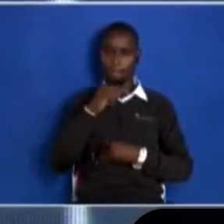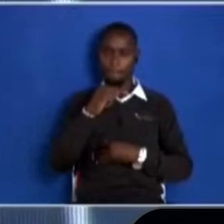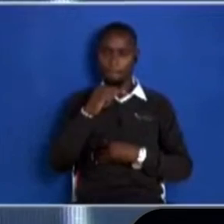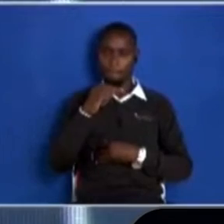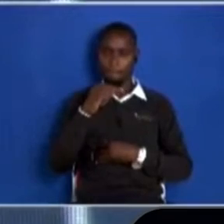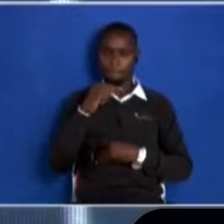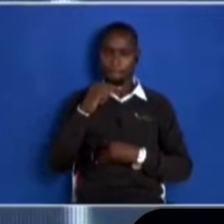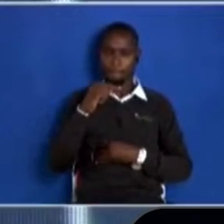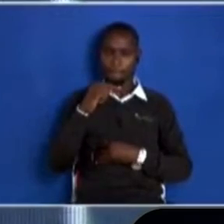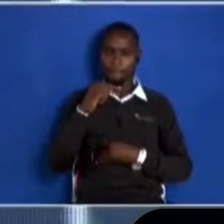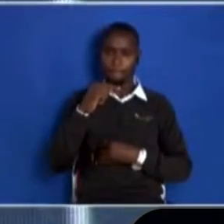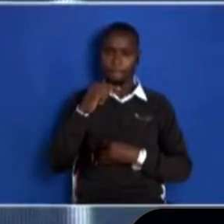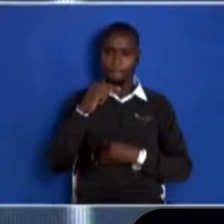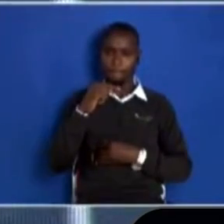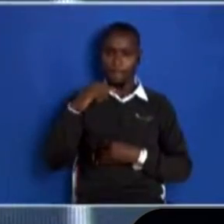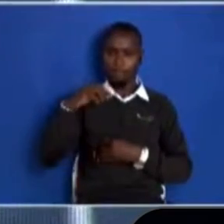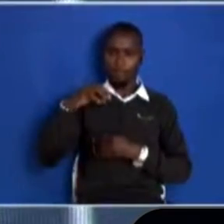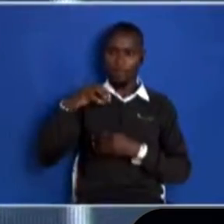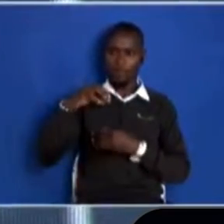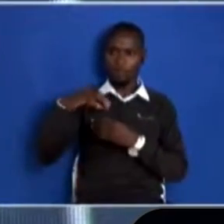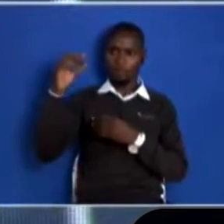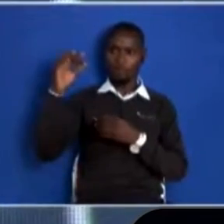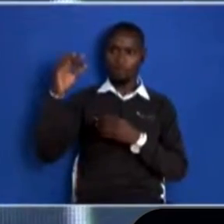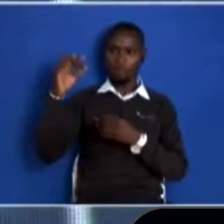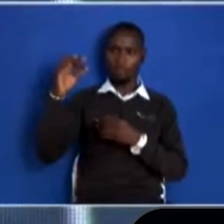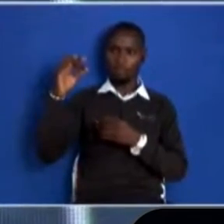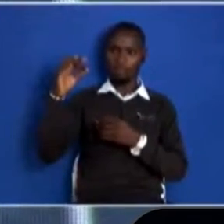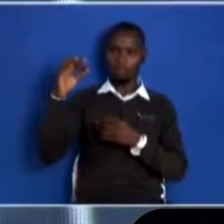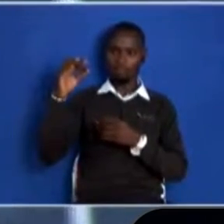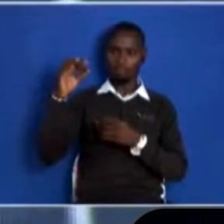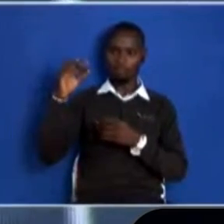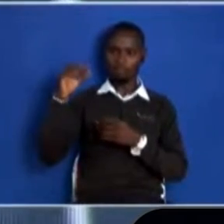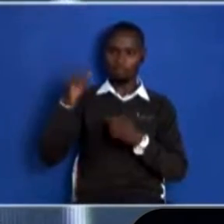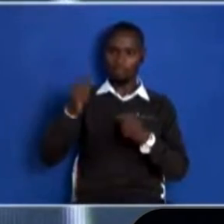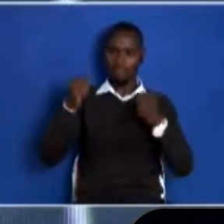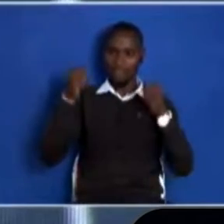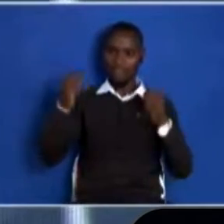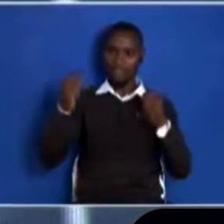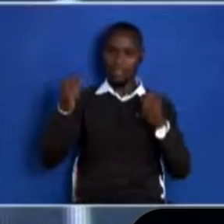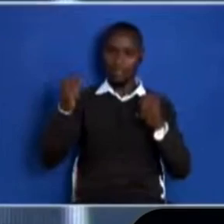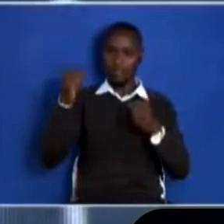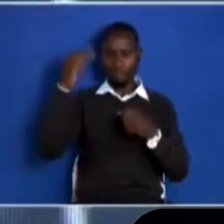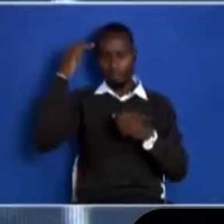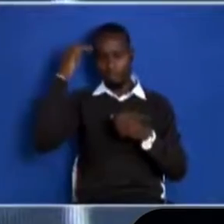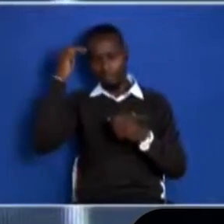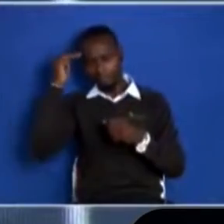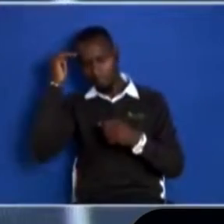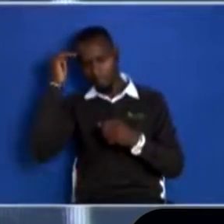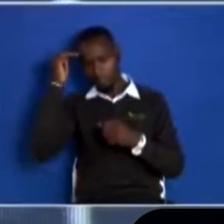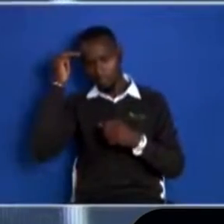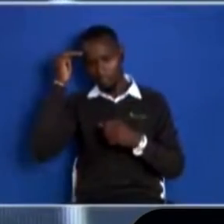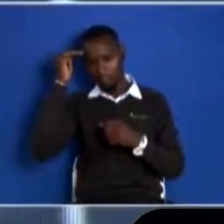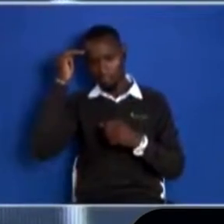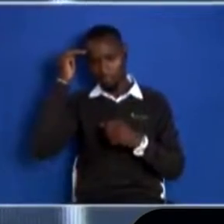Ilikuwa imefanikiwa. Spiritually, kiroho, industrious, kwa militarily, formidable.